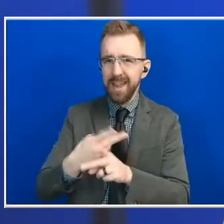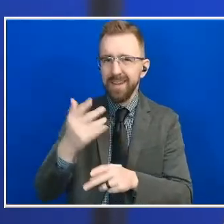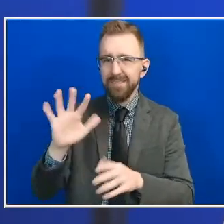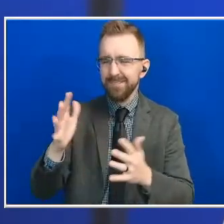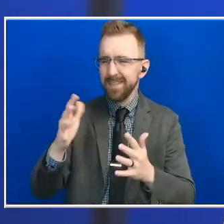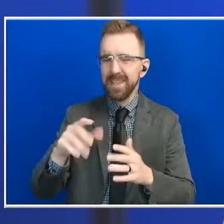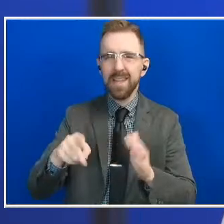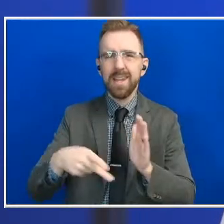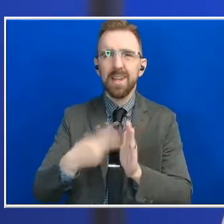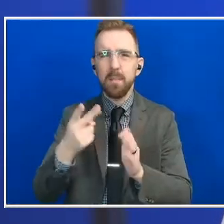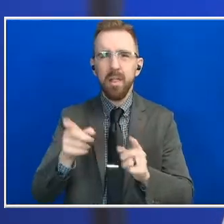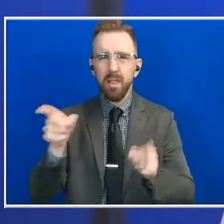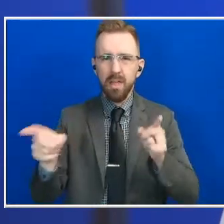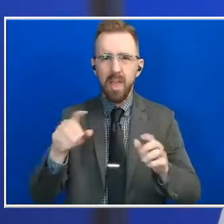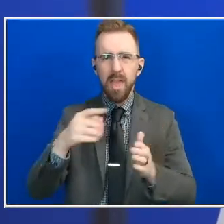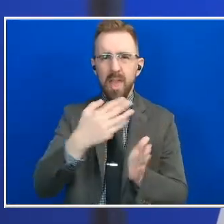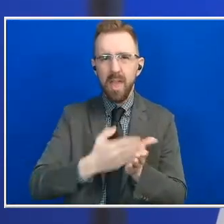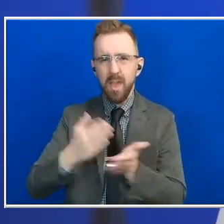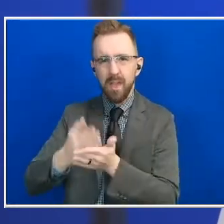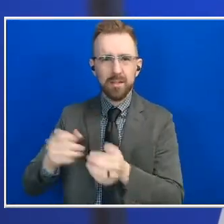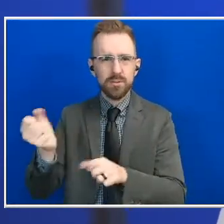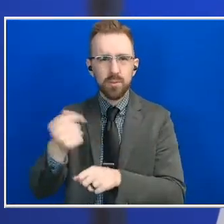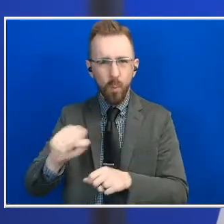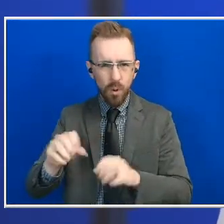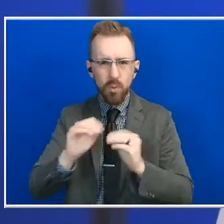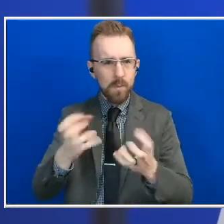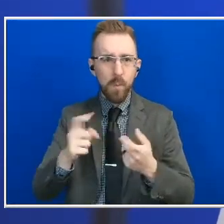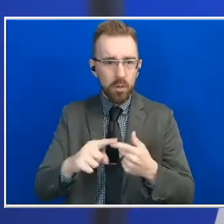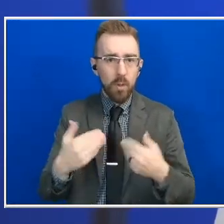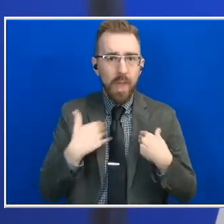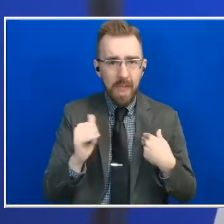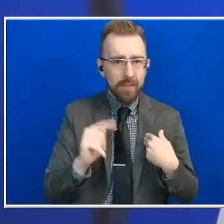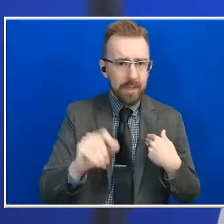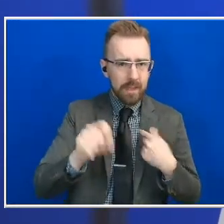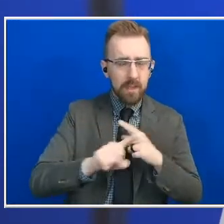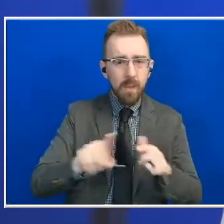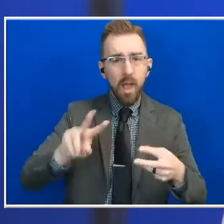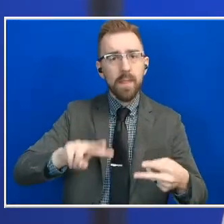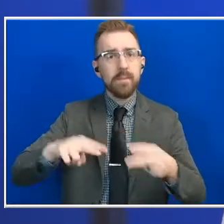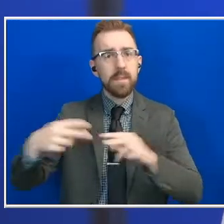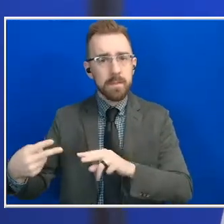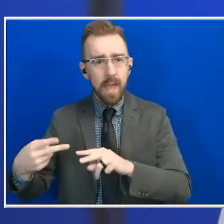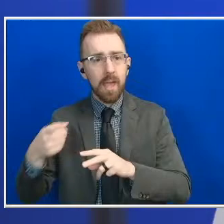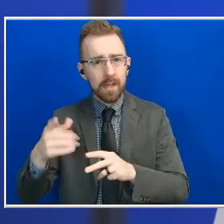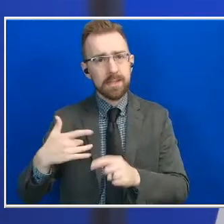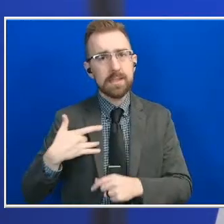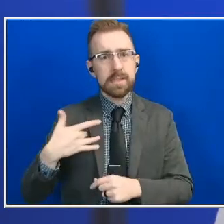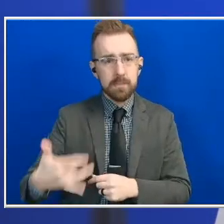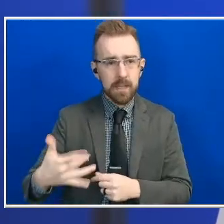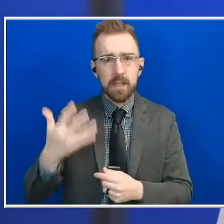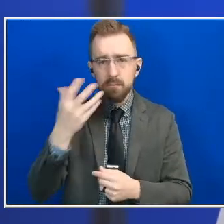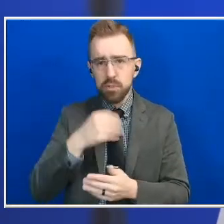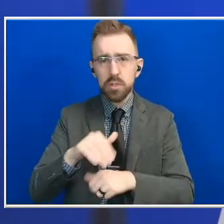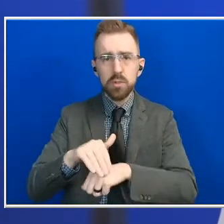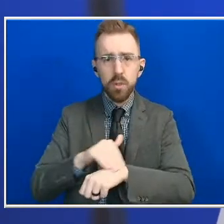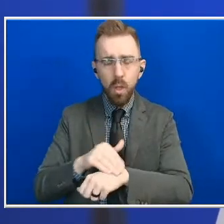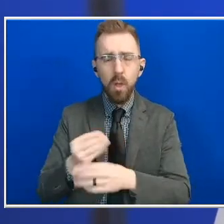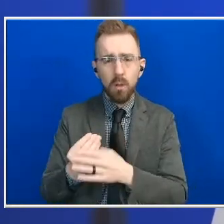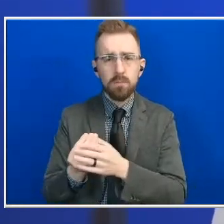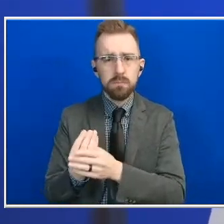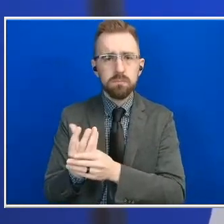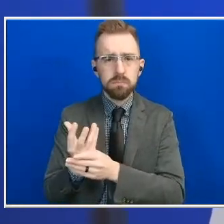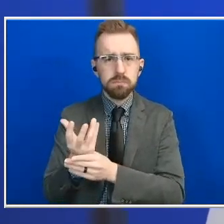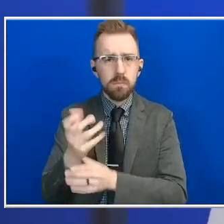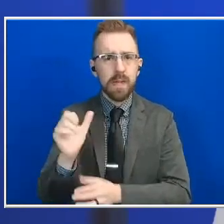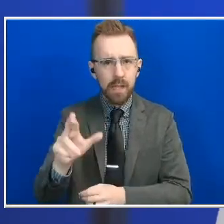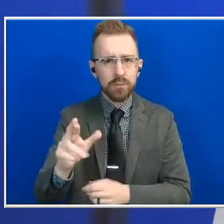it is cancer. Nobody wants to have cancer, but on the flip side, it is typically a pretty slow-growing cancer. So